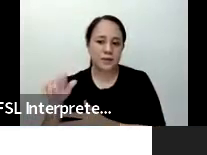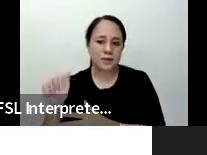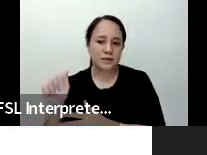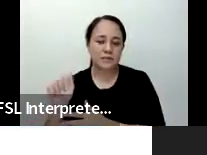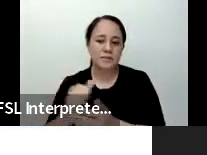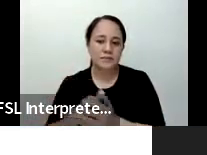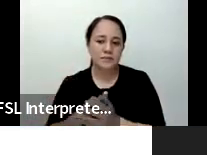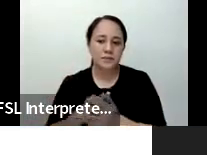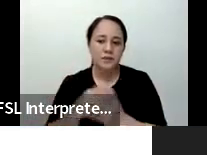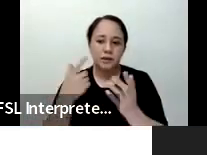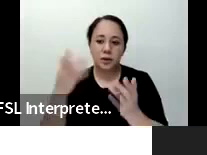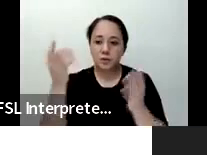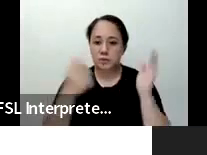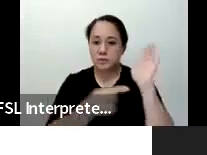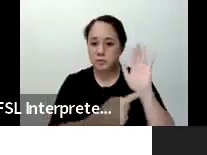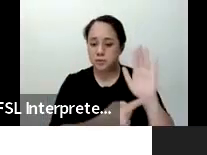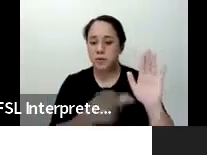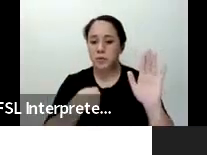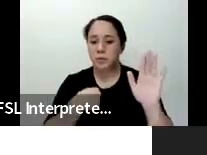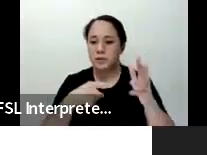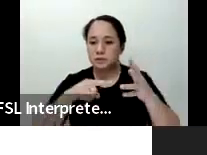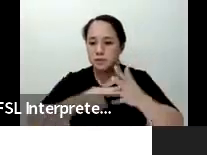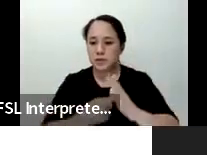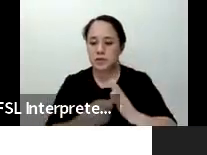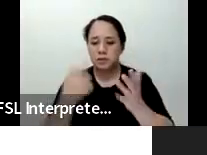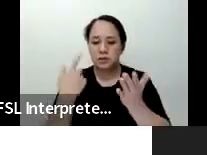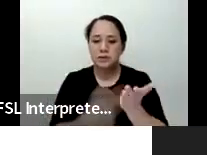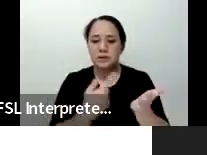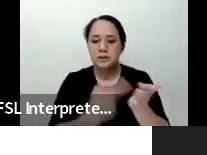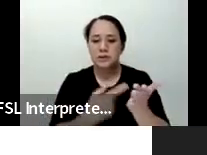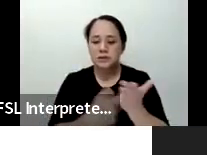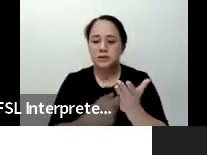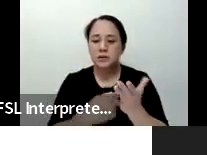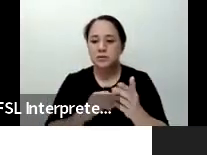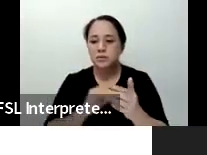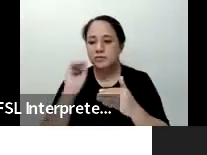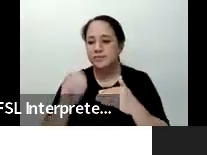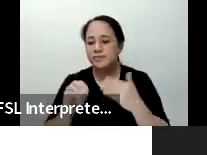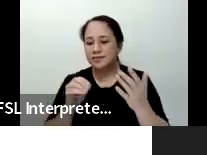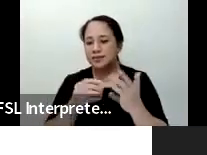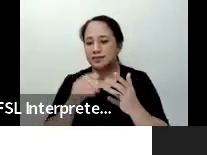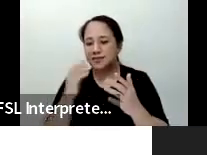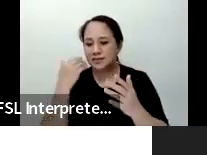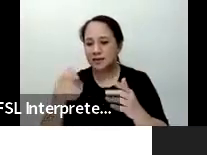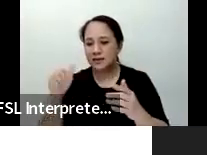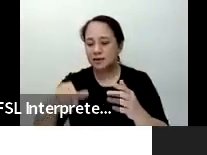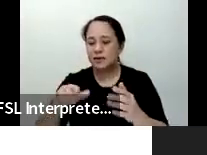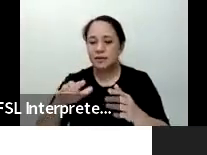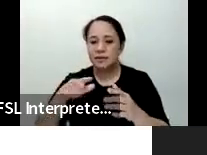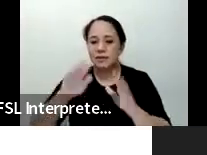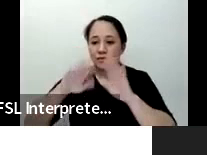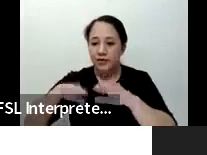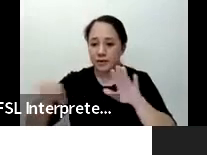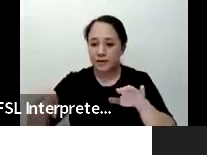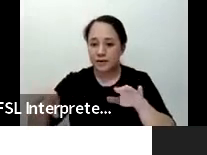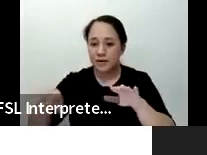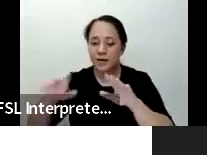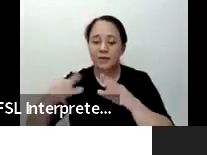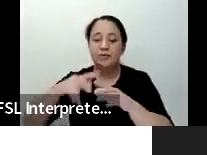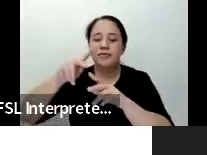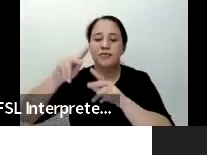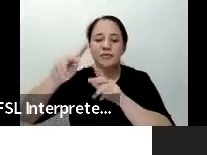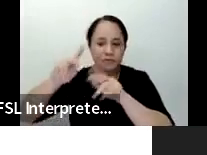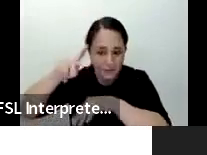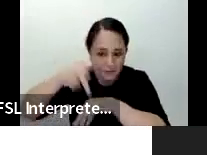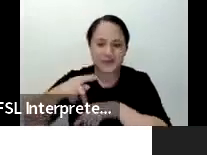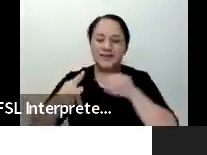So for this presentation, I will start with discussing the excess deaths in the Philippines, and then we will go to our discussion on births, and